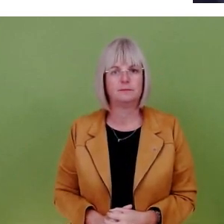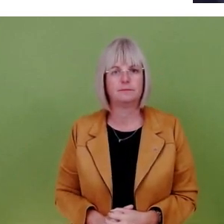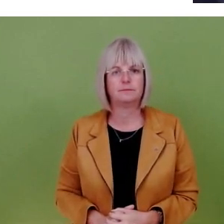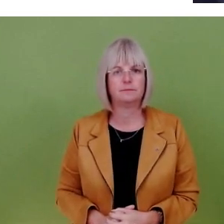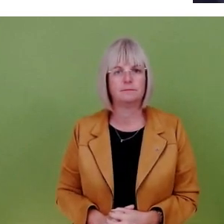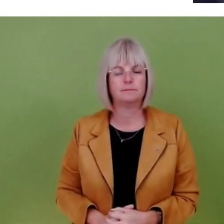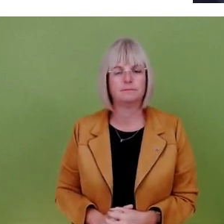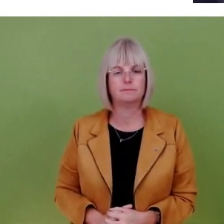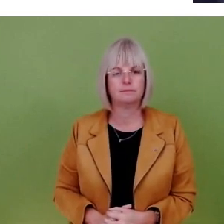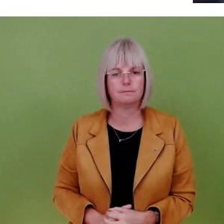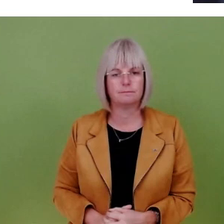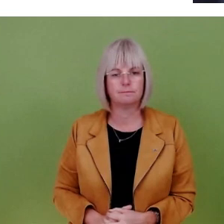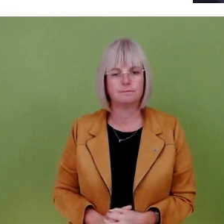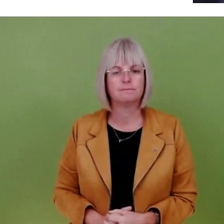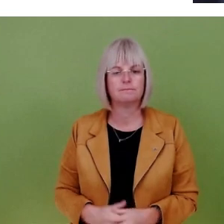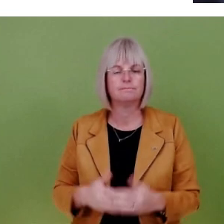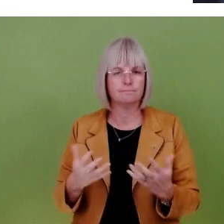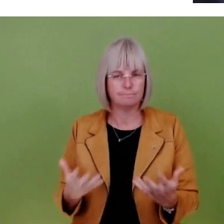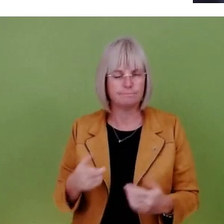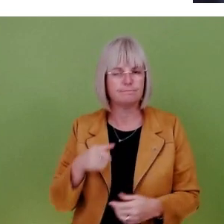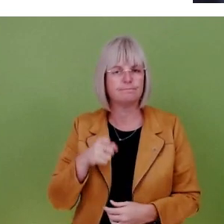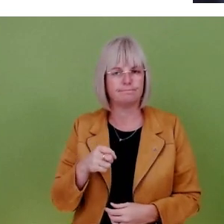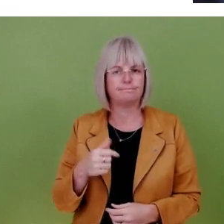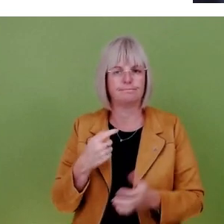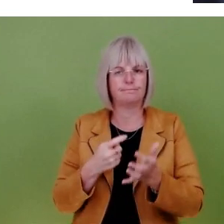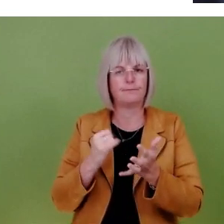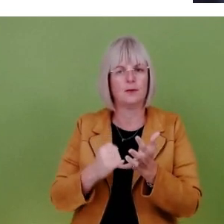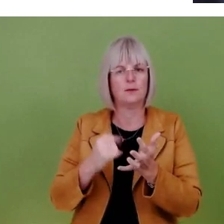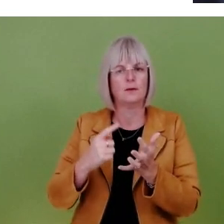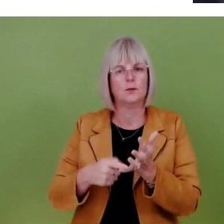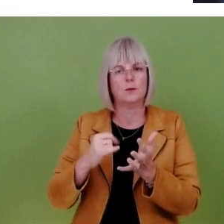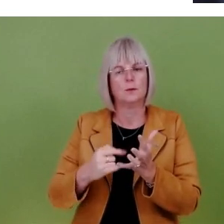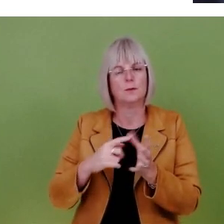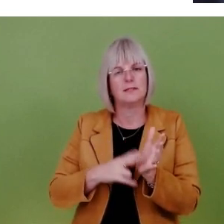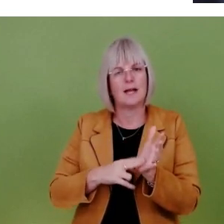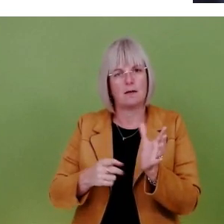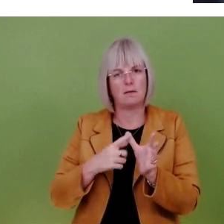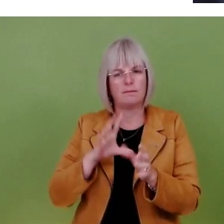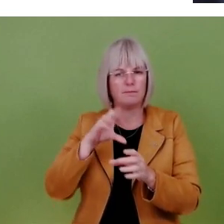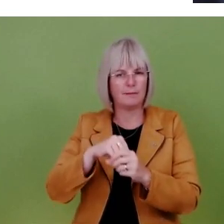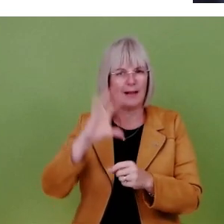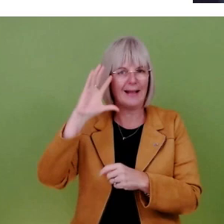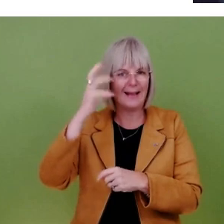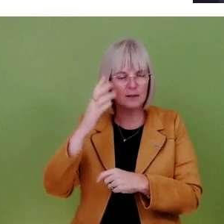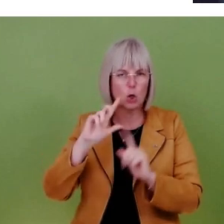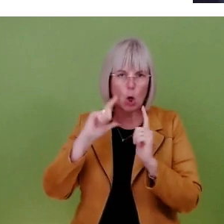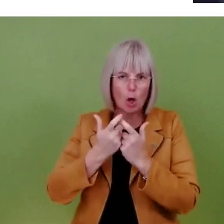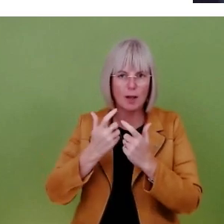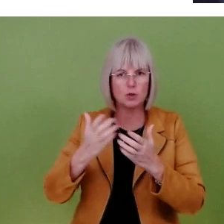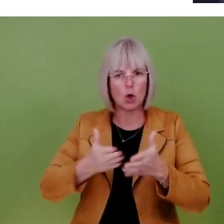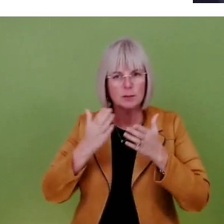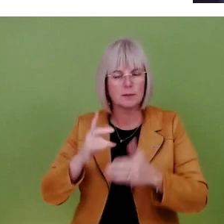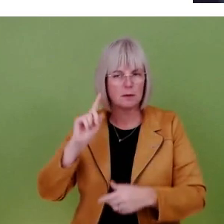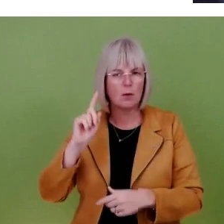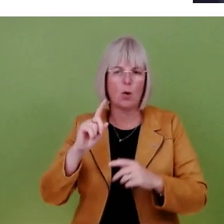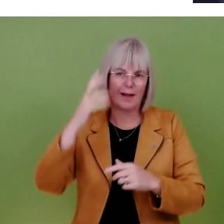Mental health trainings at King's College London. We're one of 13 nationally commissioned universities currently